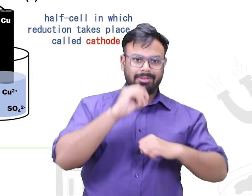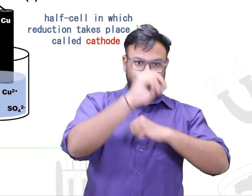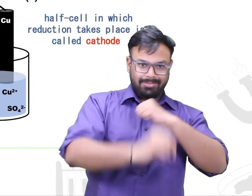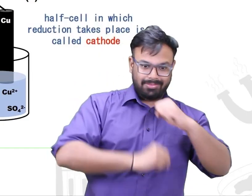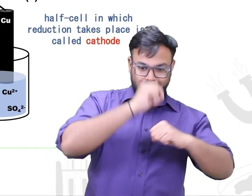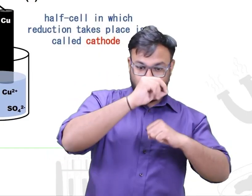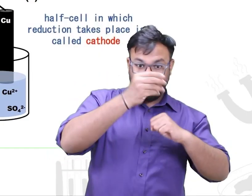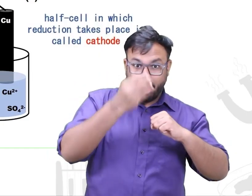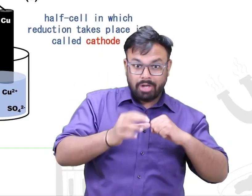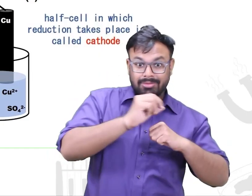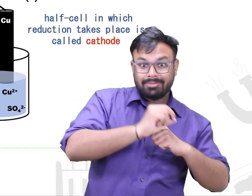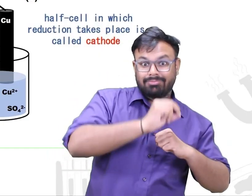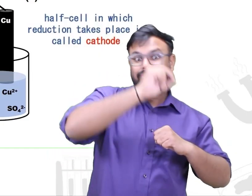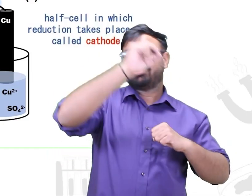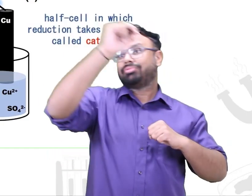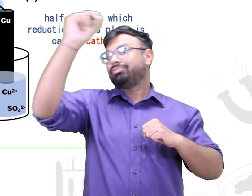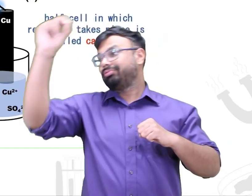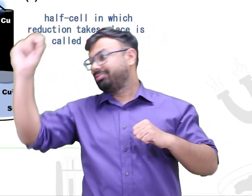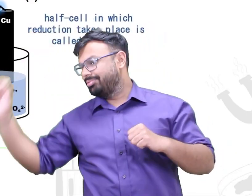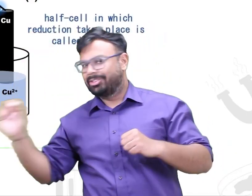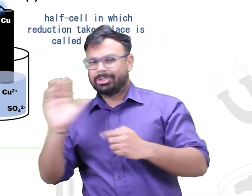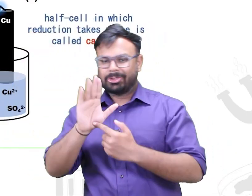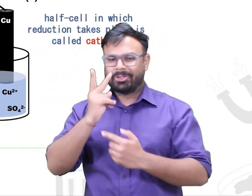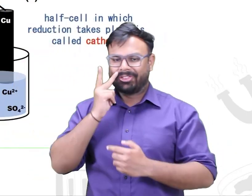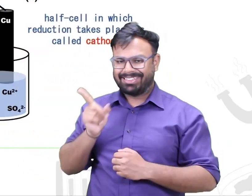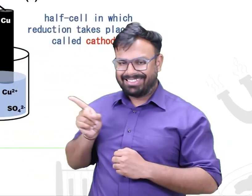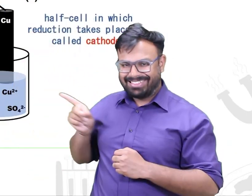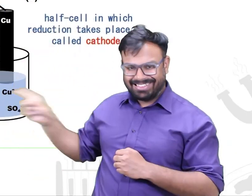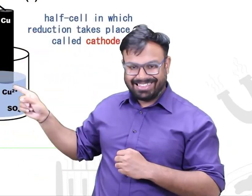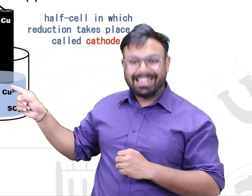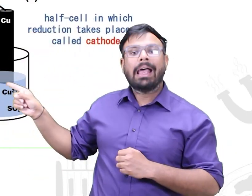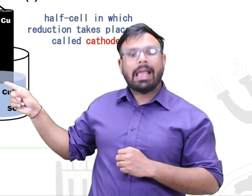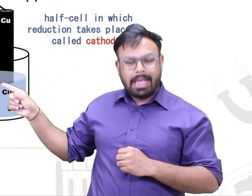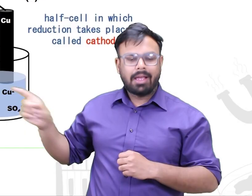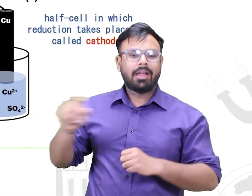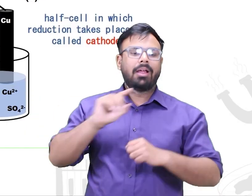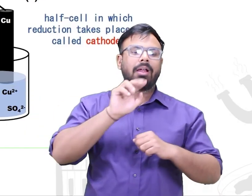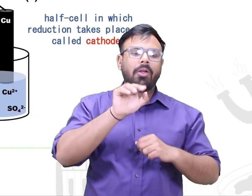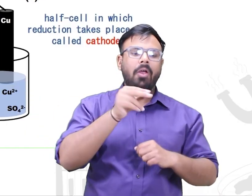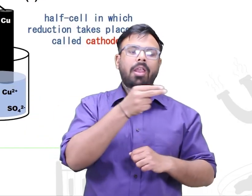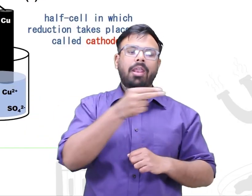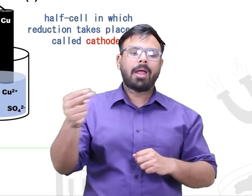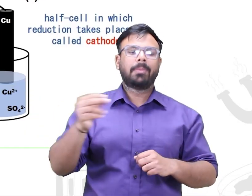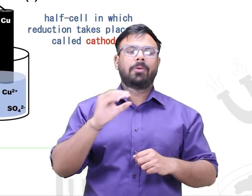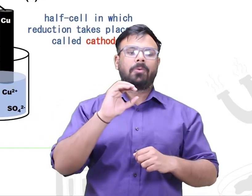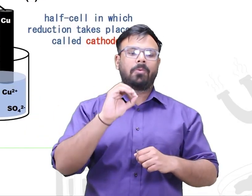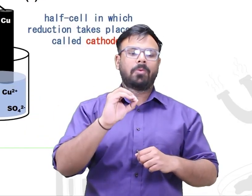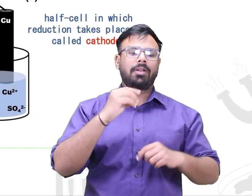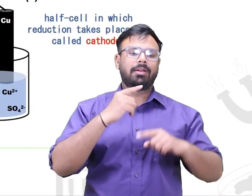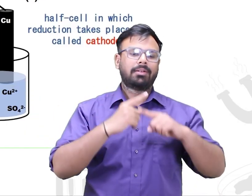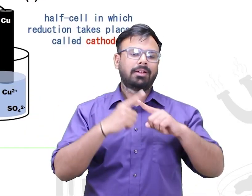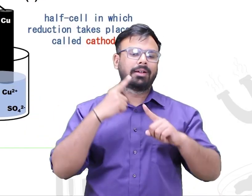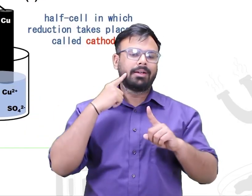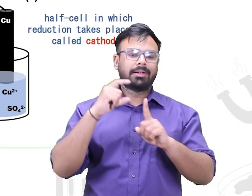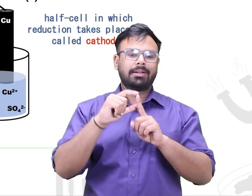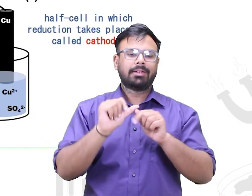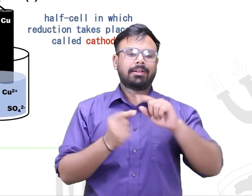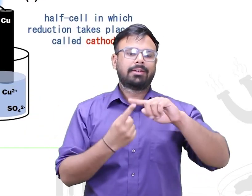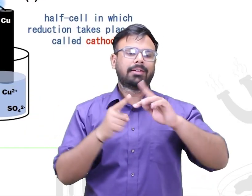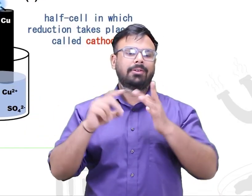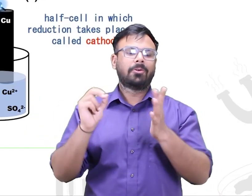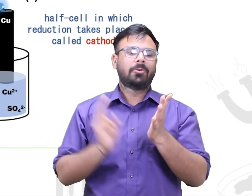an oxidation or reduction reaction. Loss of electrons is called oxidation and the gain of electrons known as